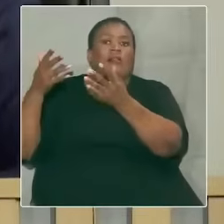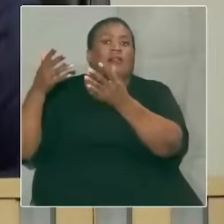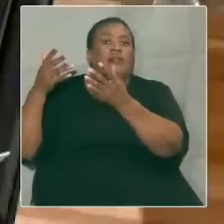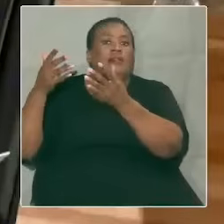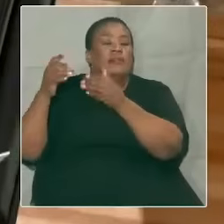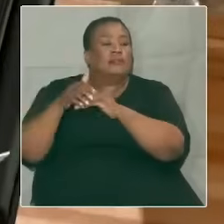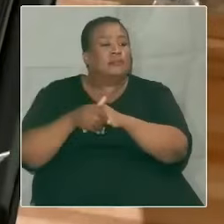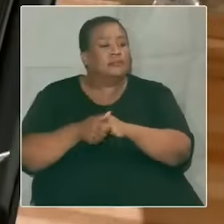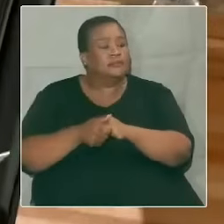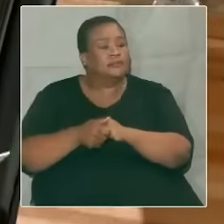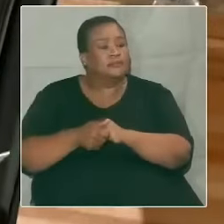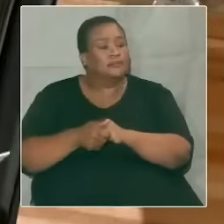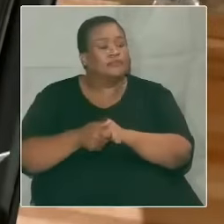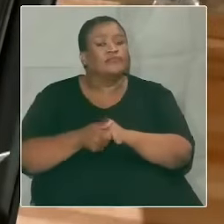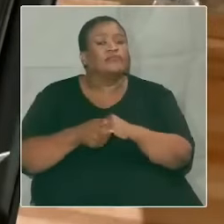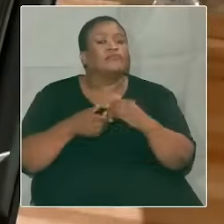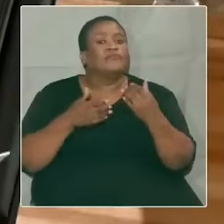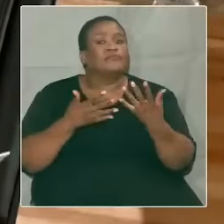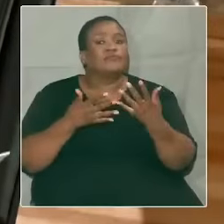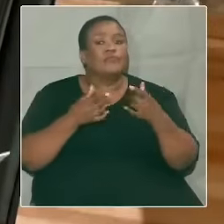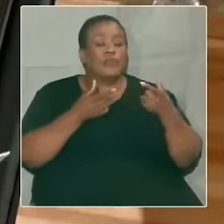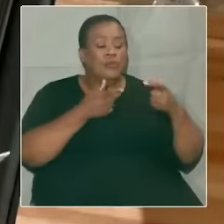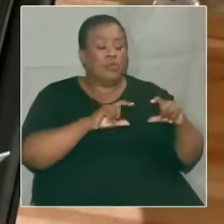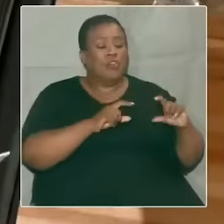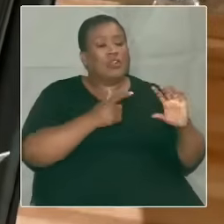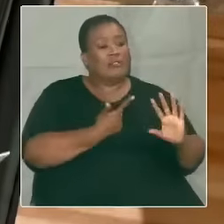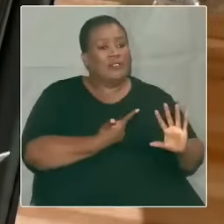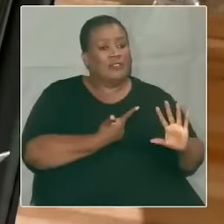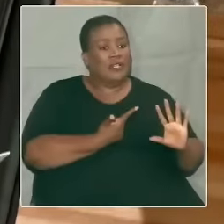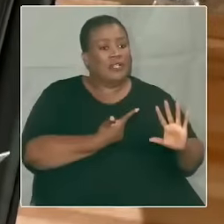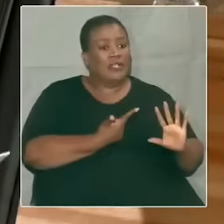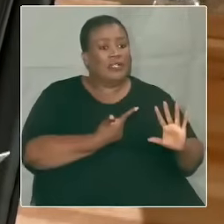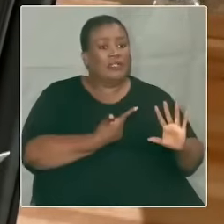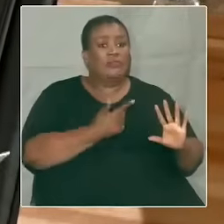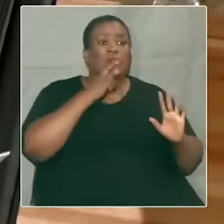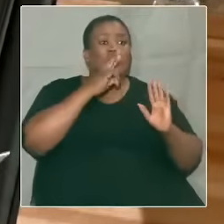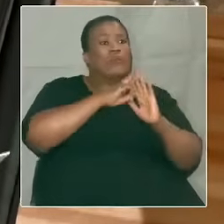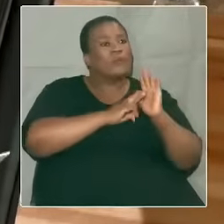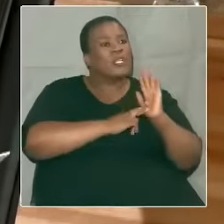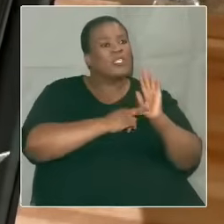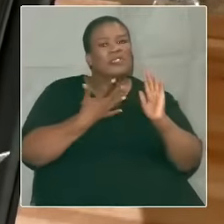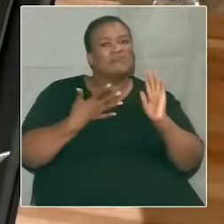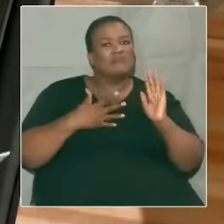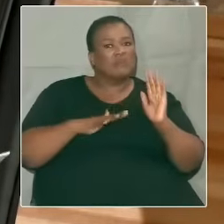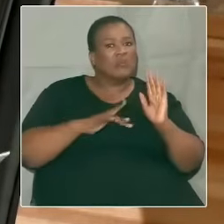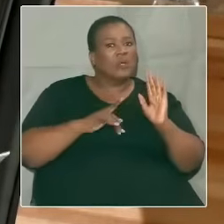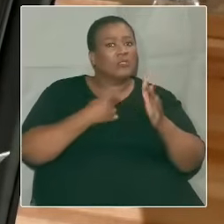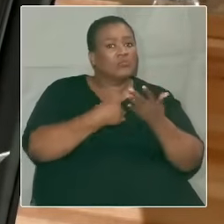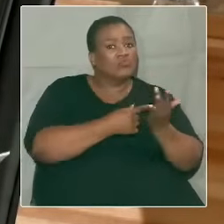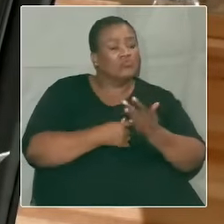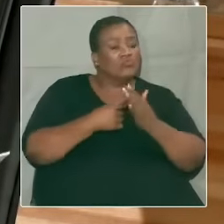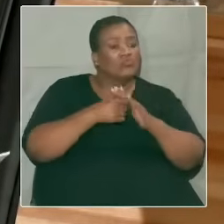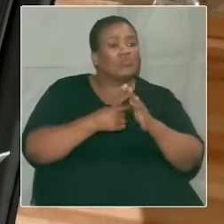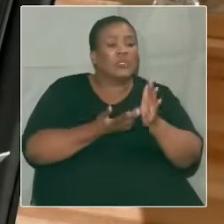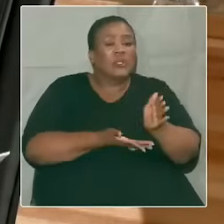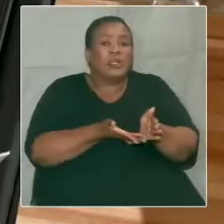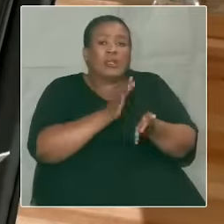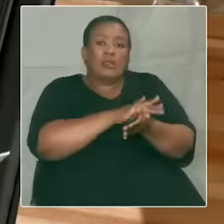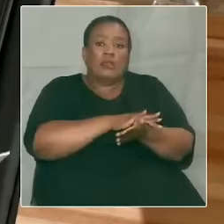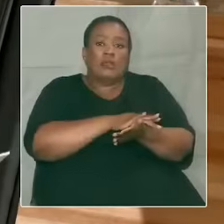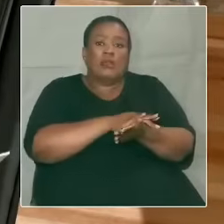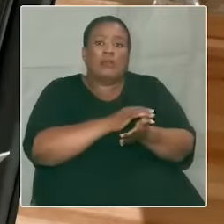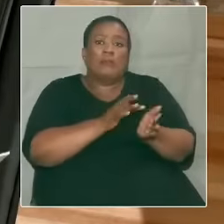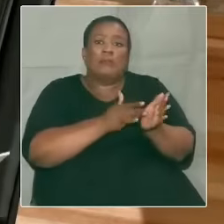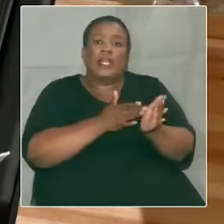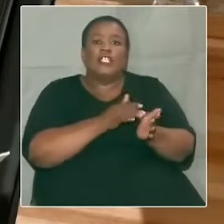The recommendations are in paragraph 7, you don't need to deal with them. If I can ask you to then turn over the page, at page 80,